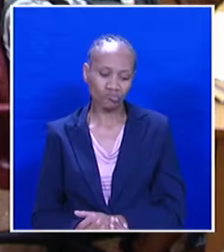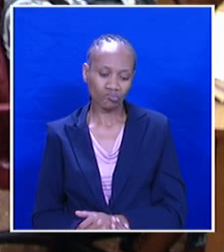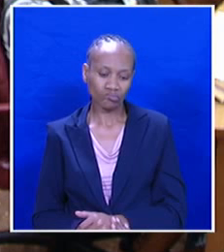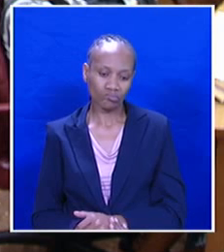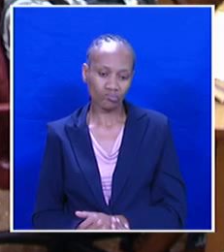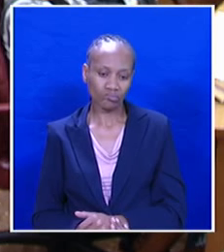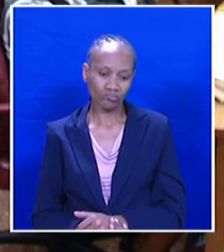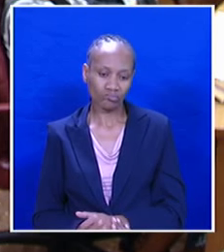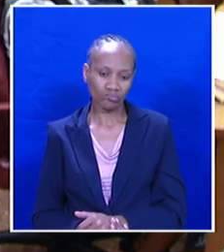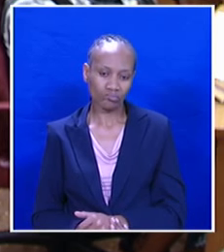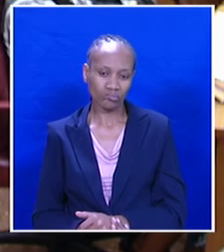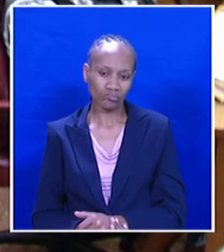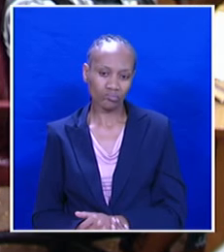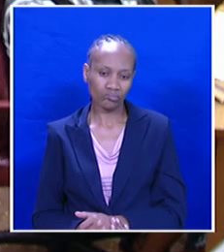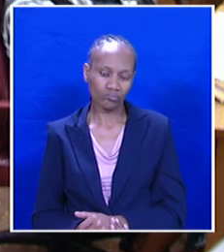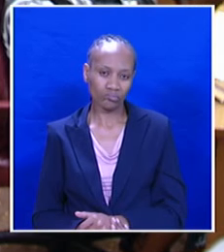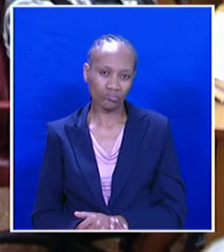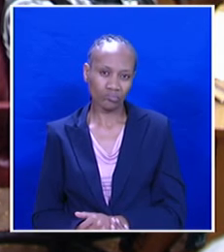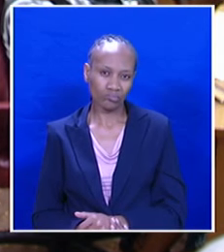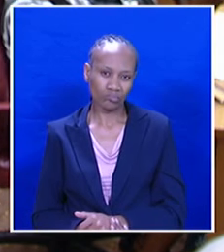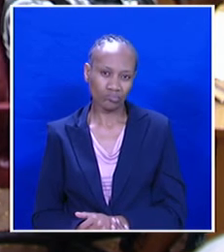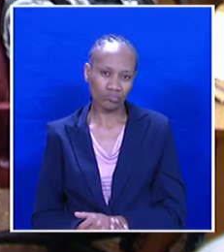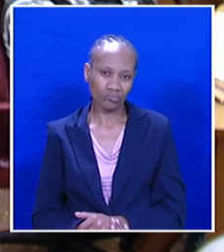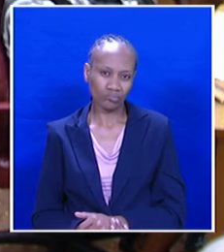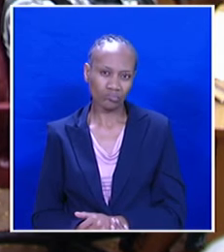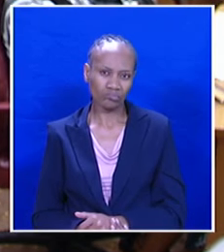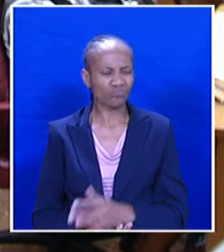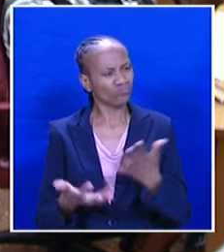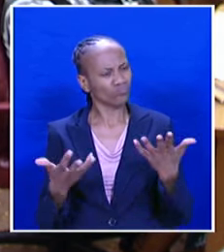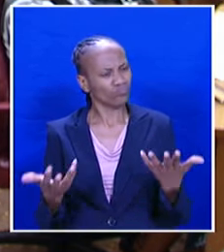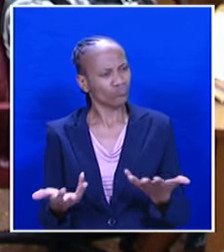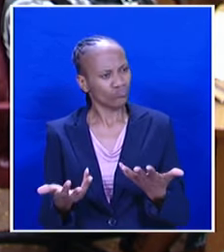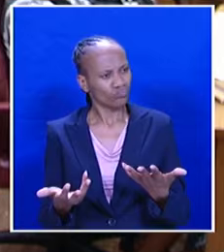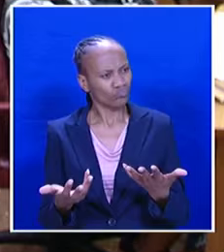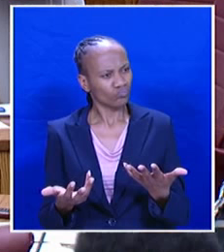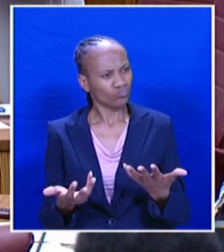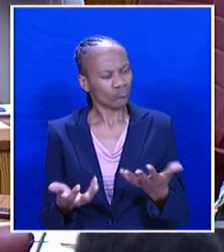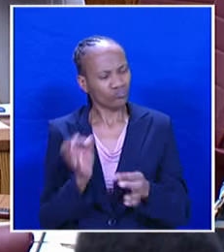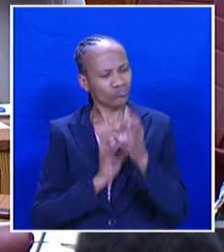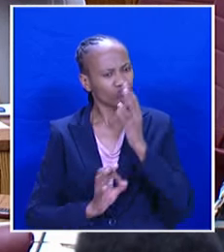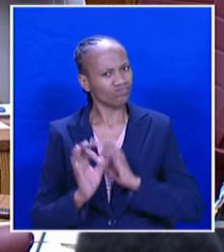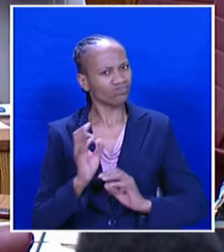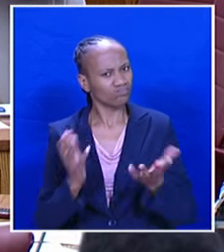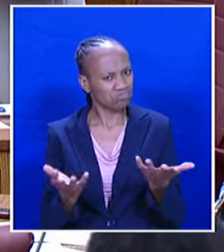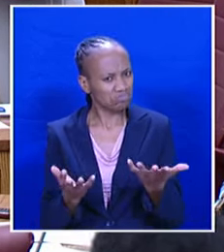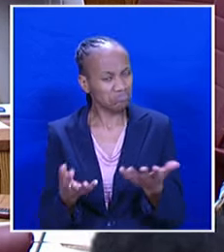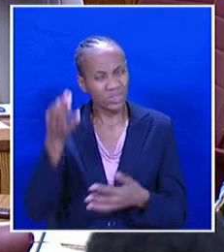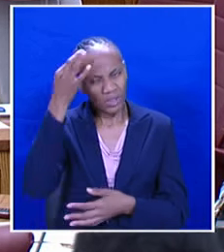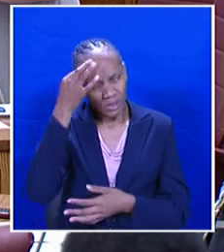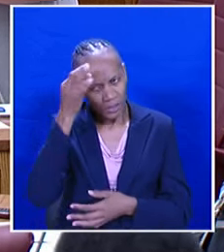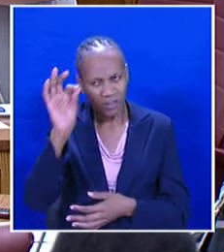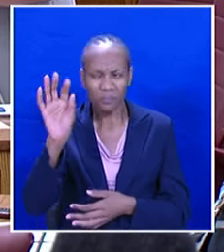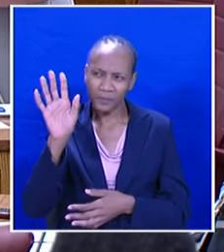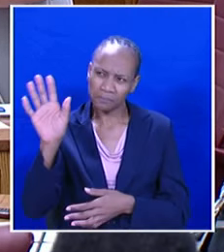provide us with the information on what measures will the government put in place, or did the government put in